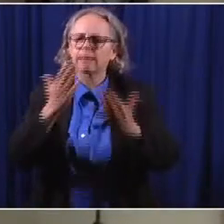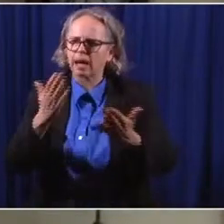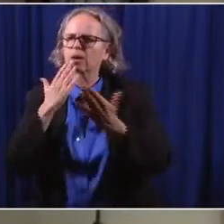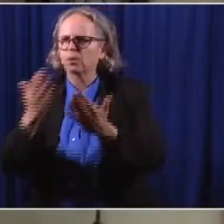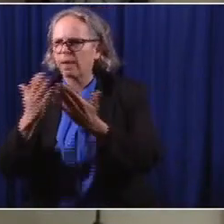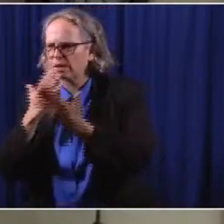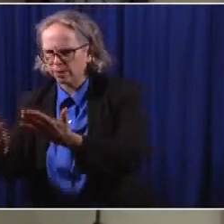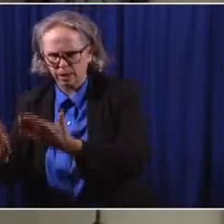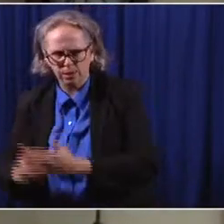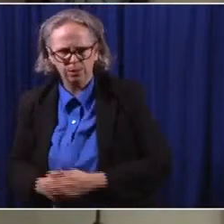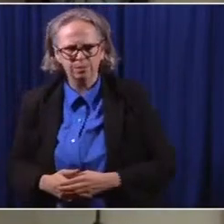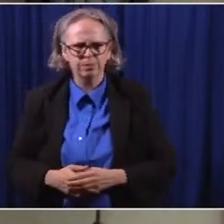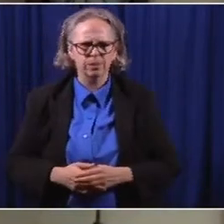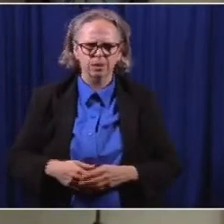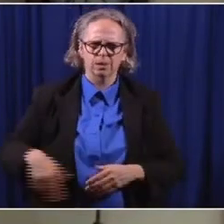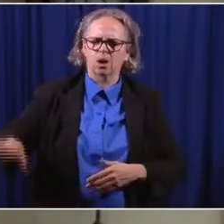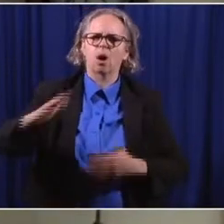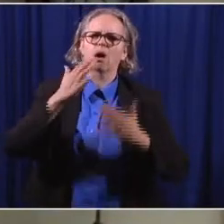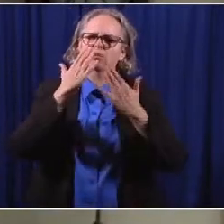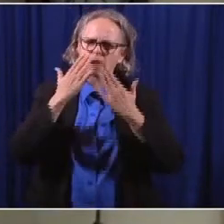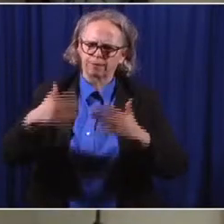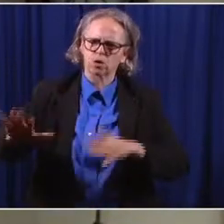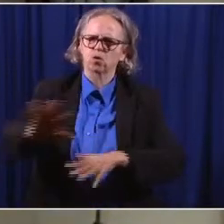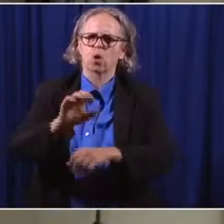all Ohioans are.